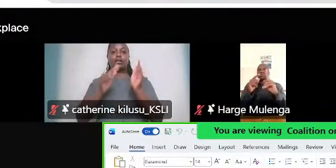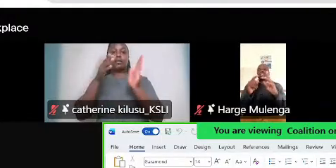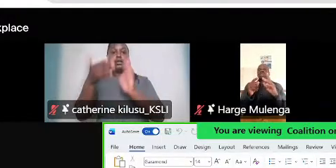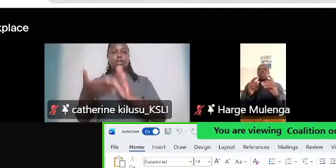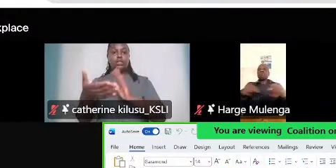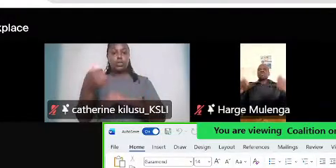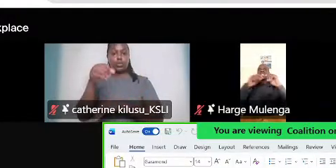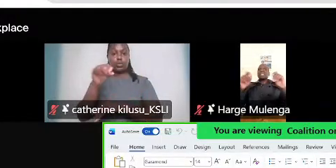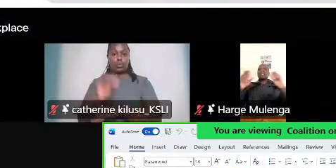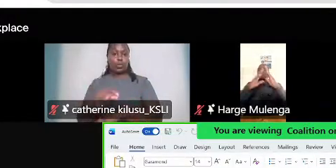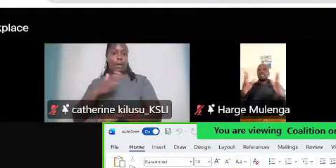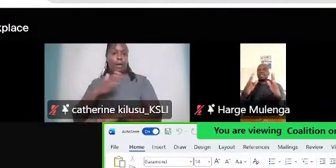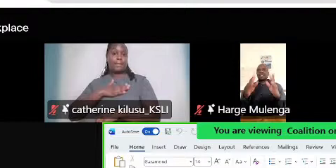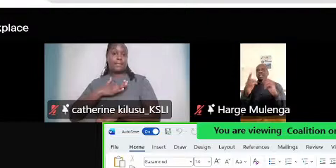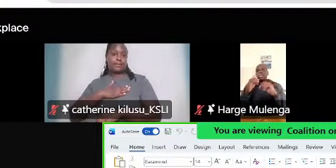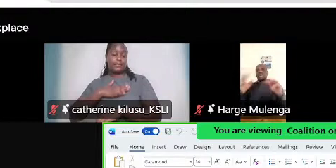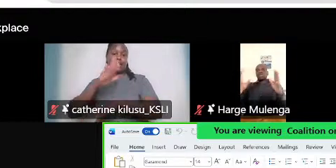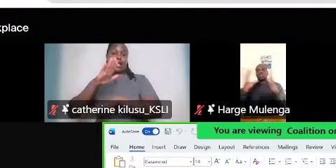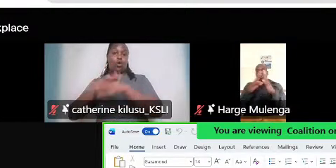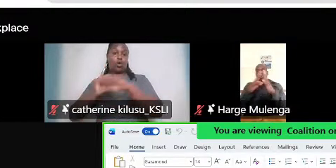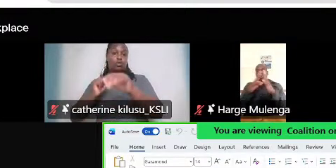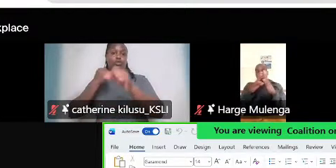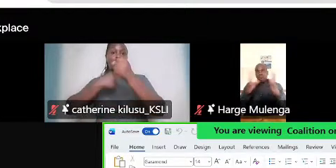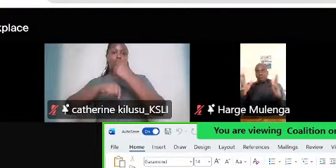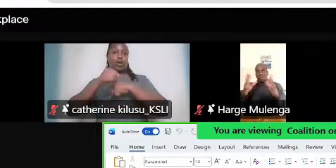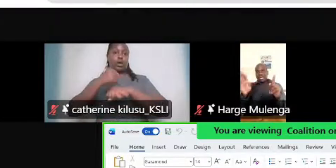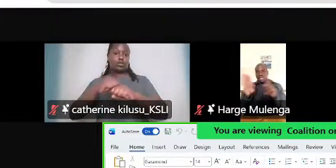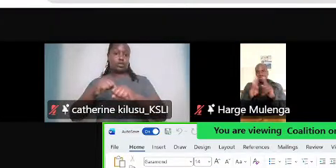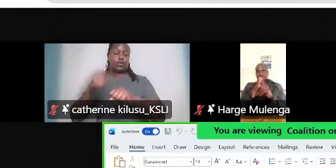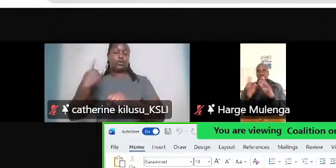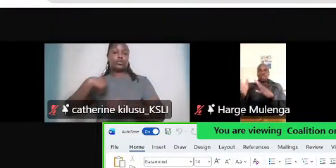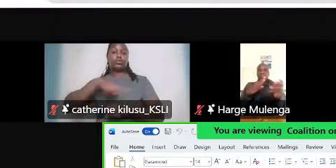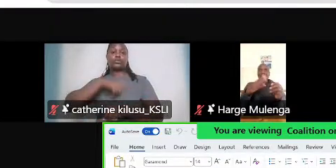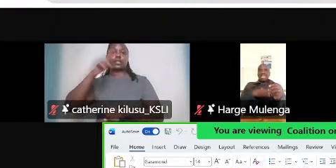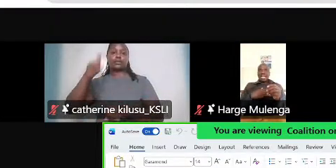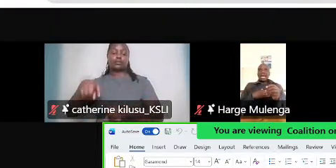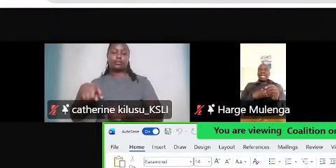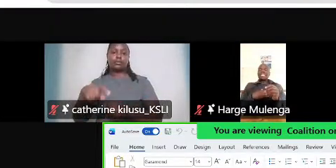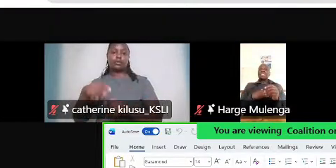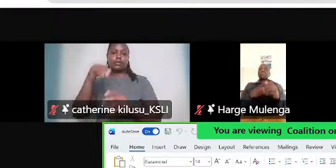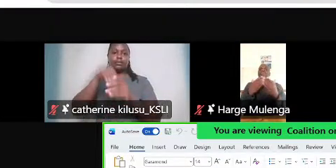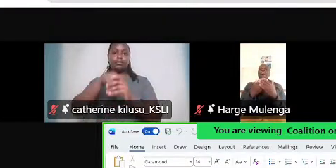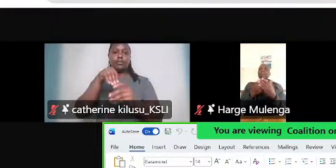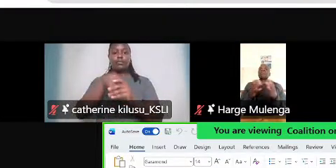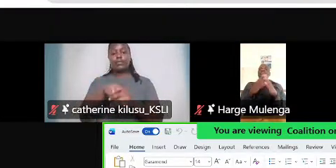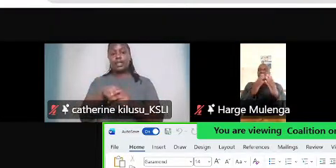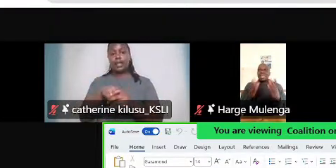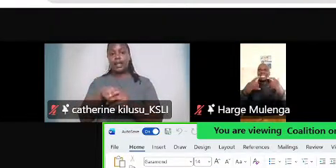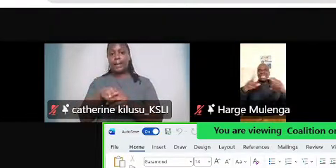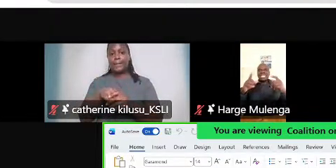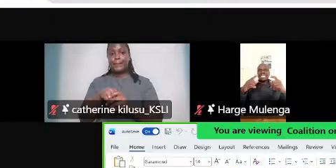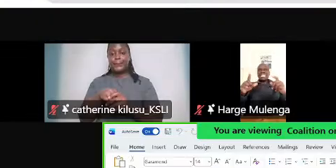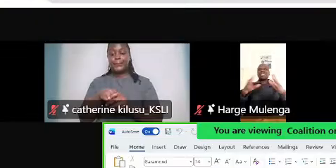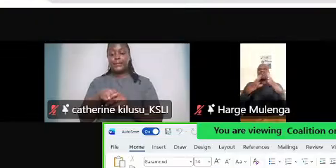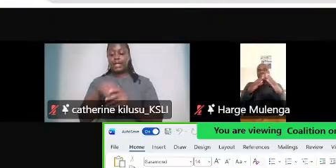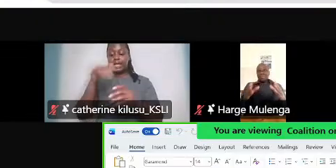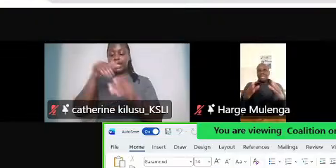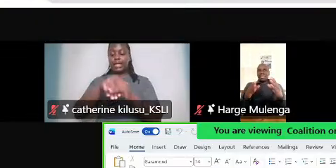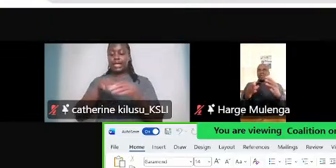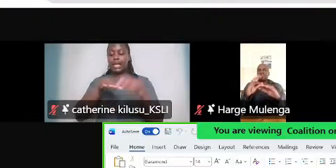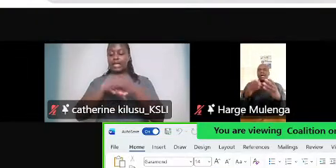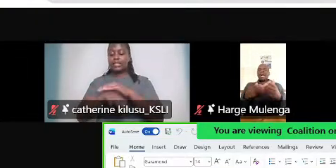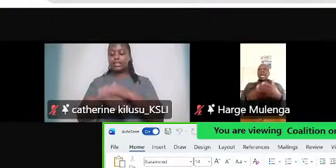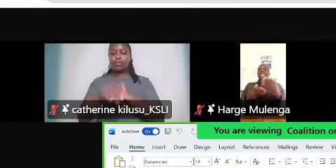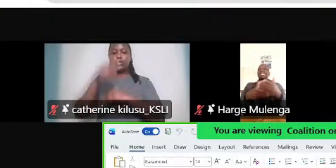really call to action is that we must invest in accessible justice systems.